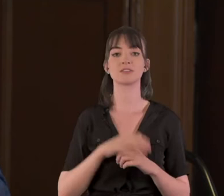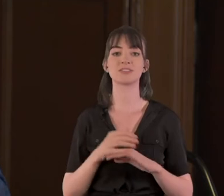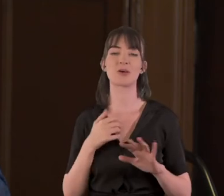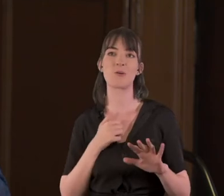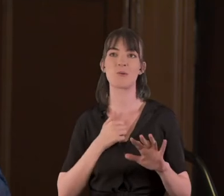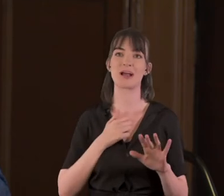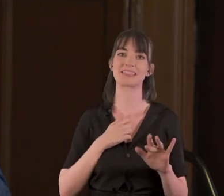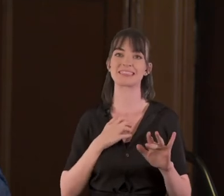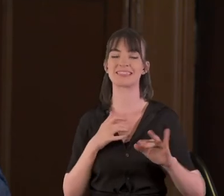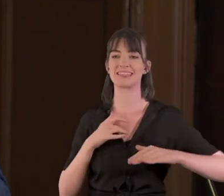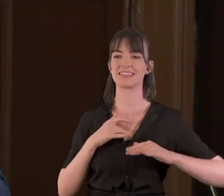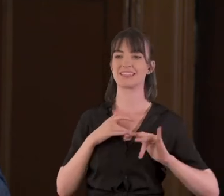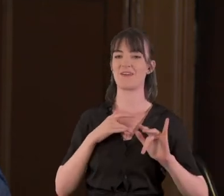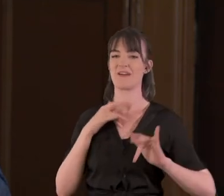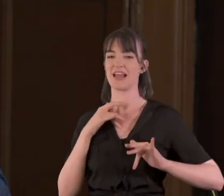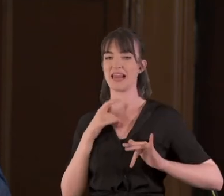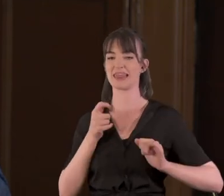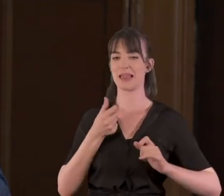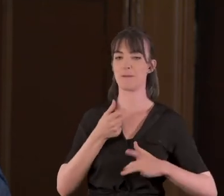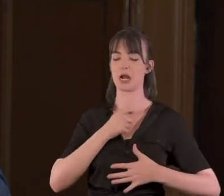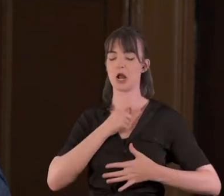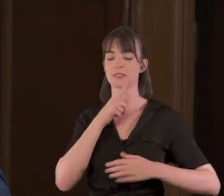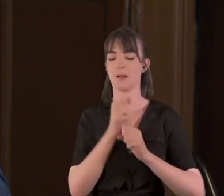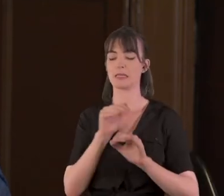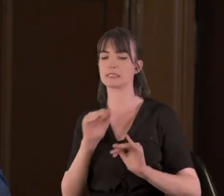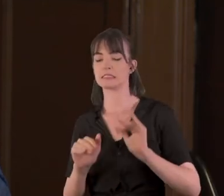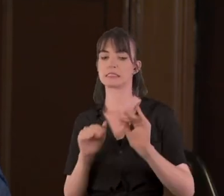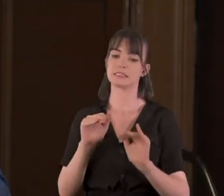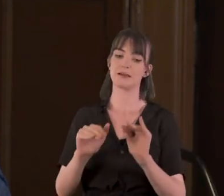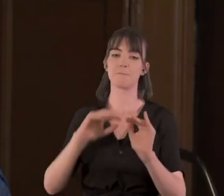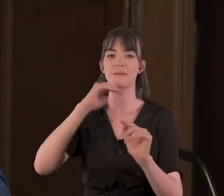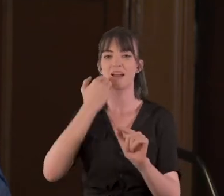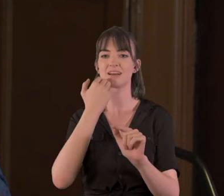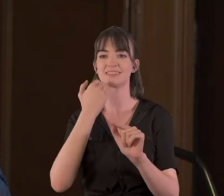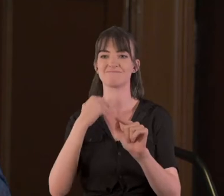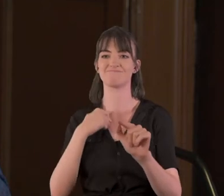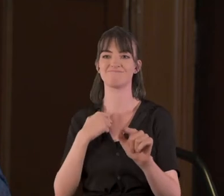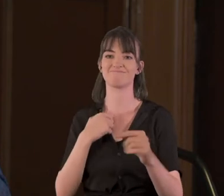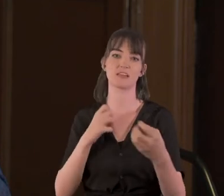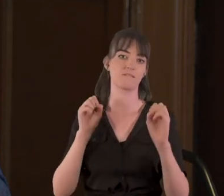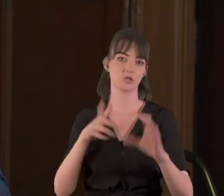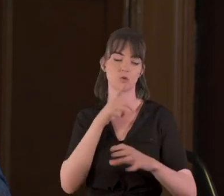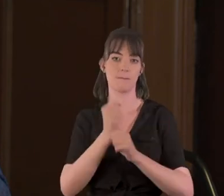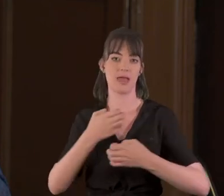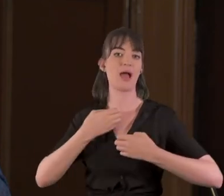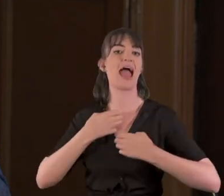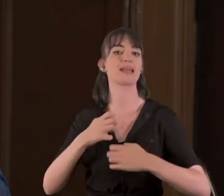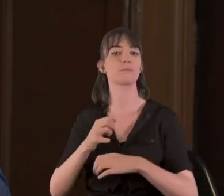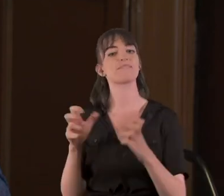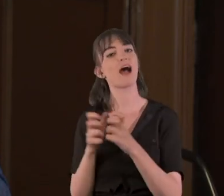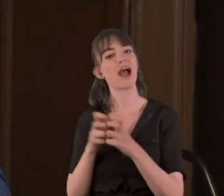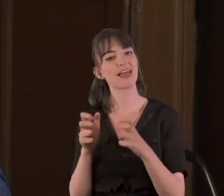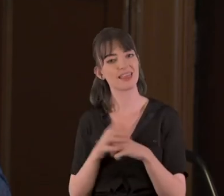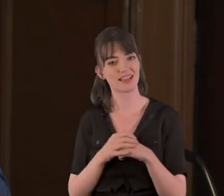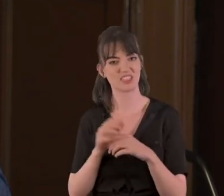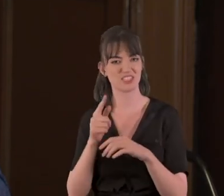eggshells than I've ever done before, because, of course, it will continue to be under the auspices of the enemy files. So it'll be about the ways